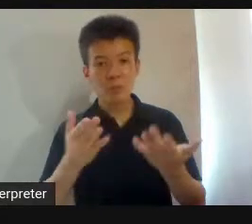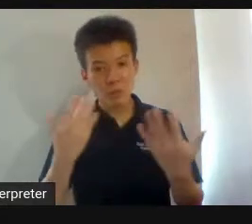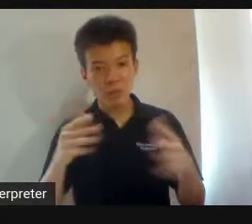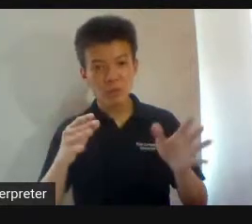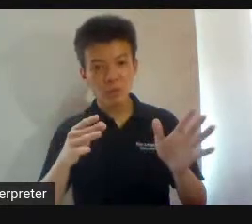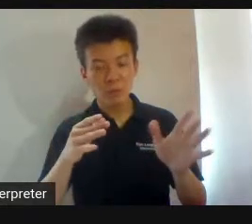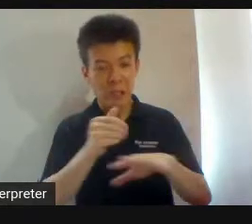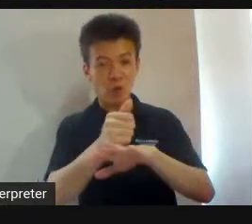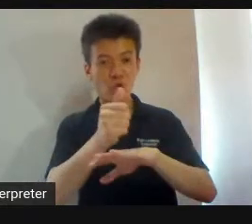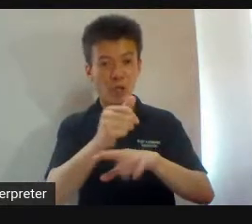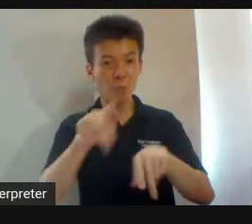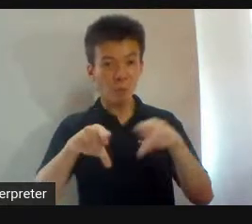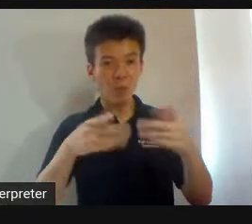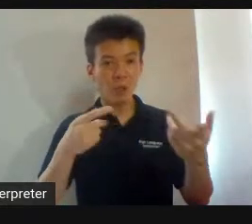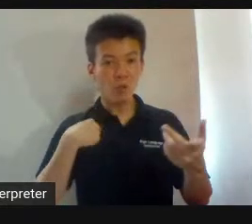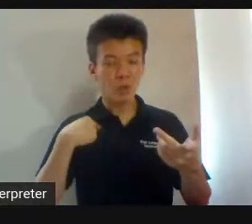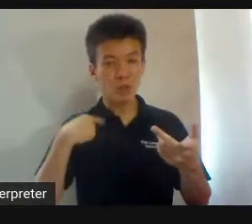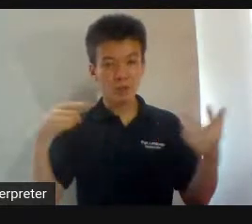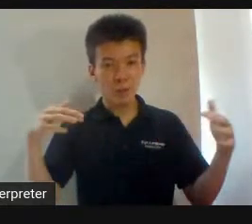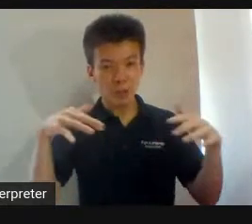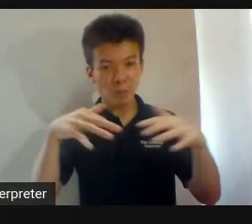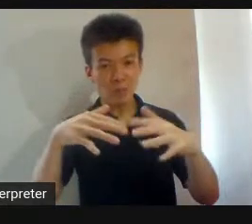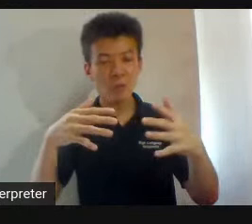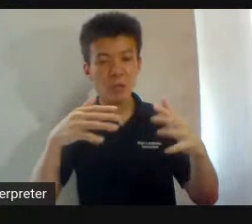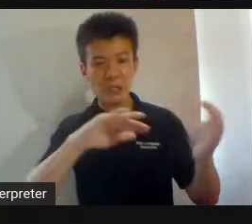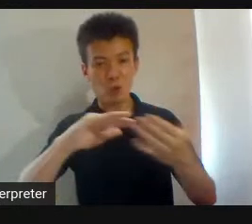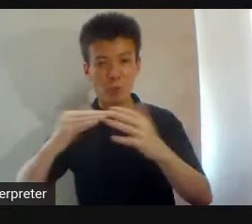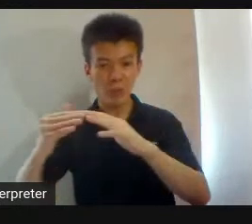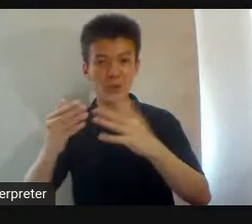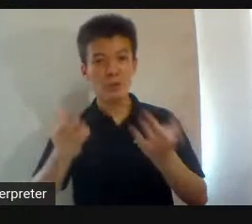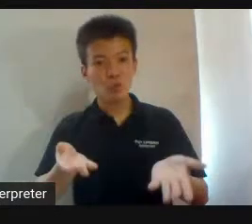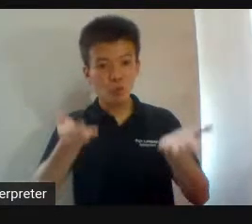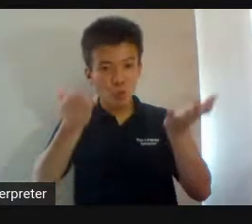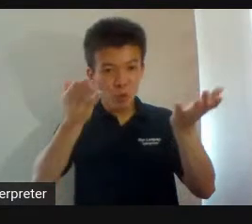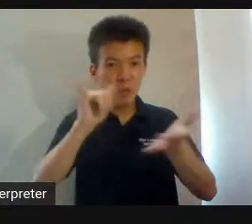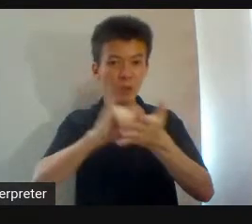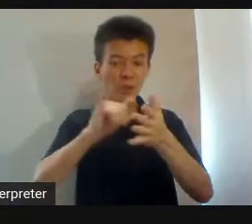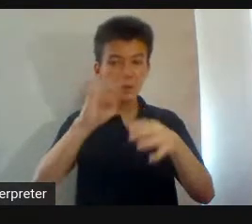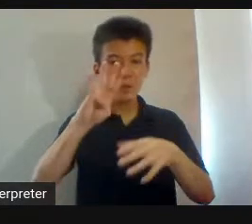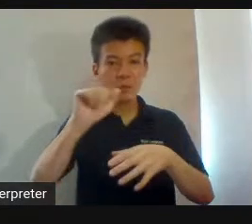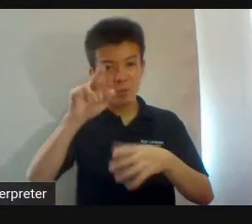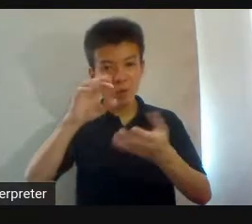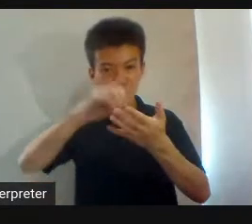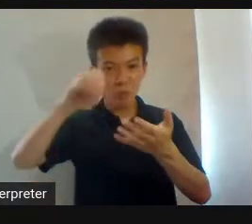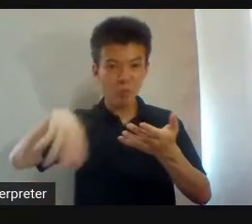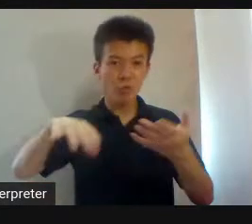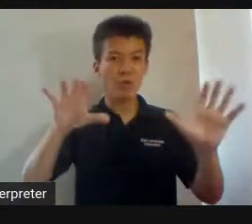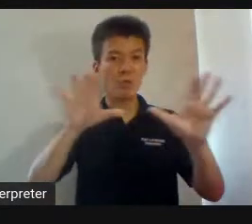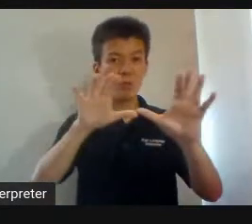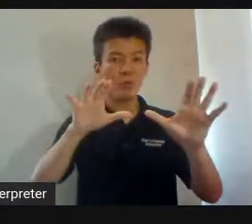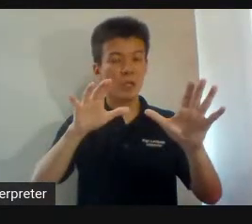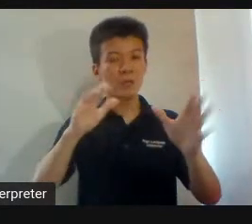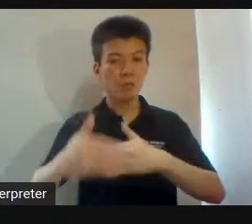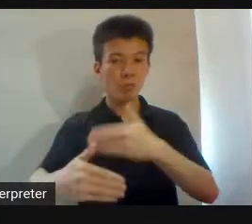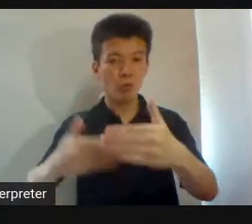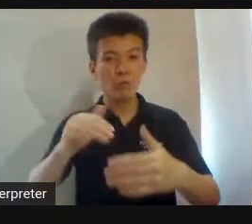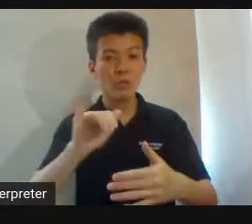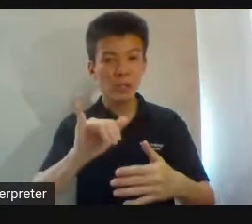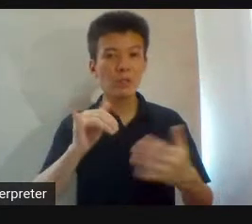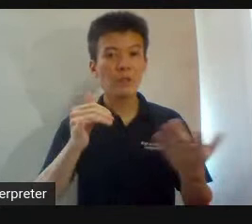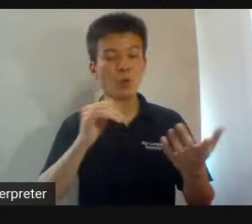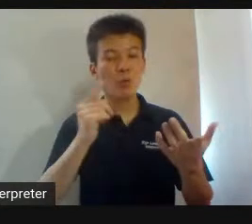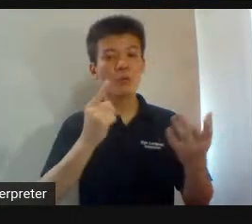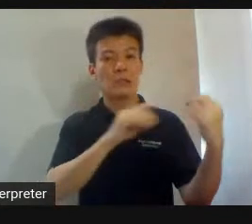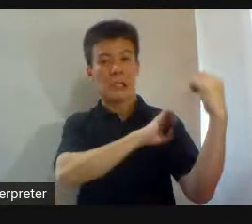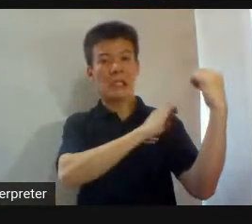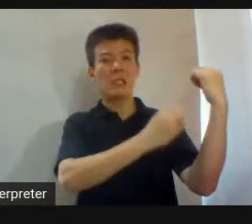affecting people and how can we come together as a community to raise the bar and remove these barriers and progress, I think that's always the energy.